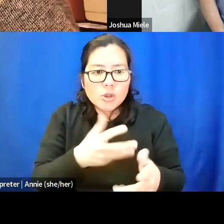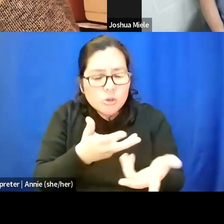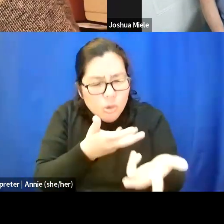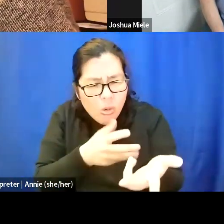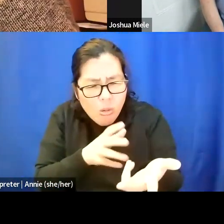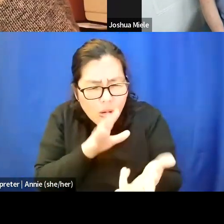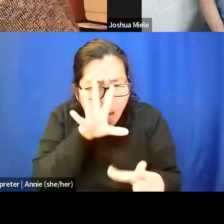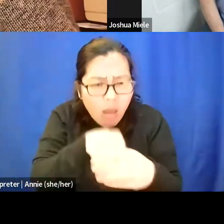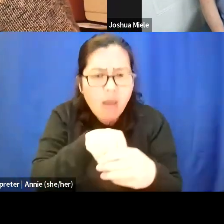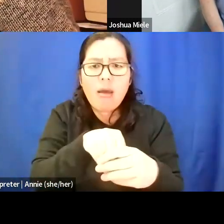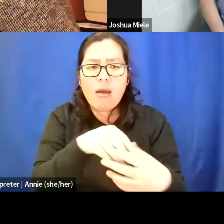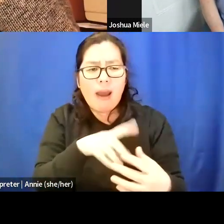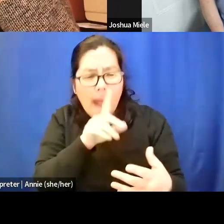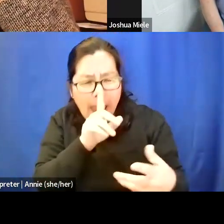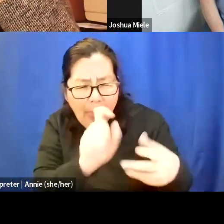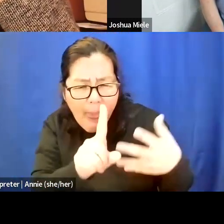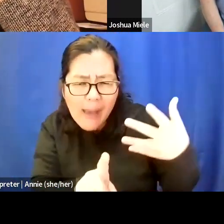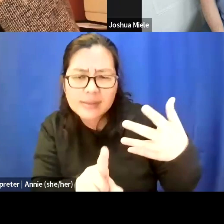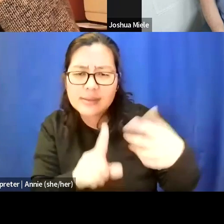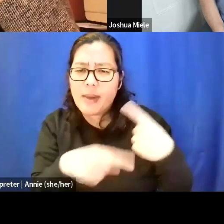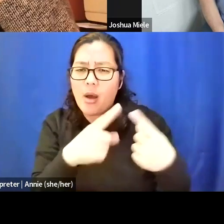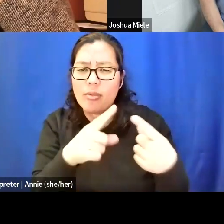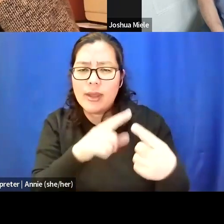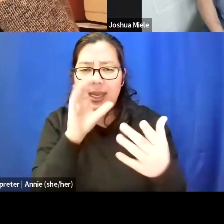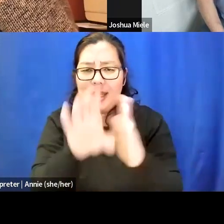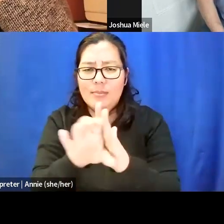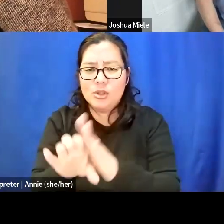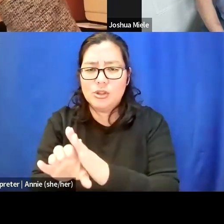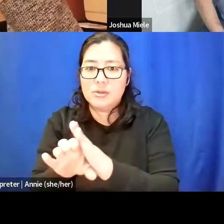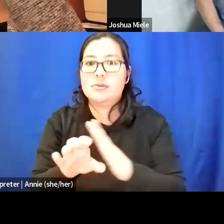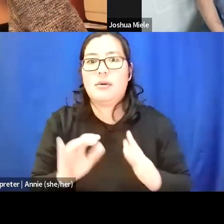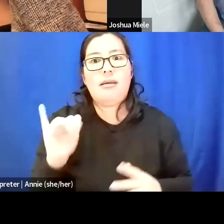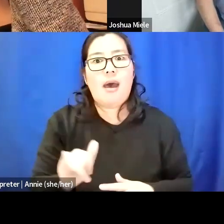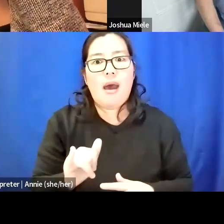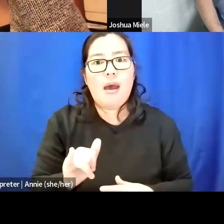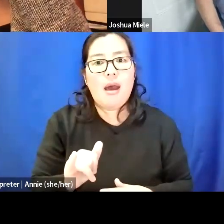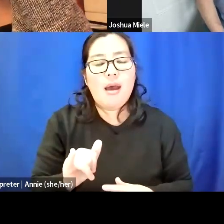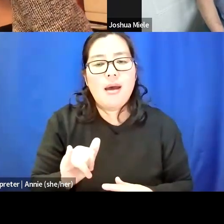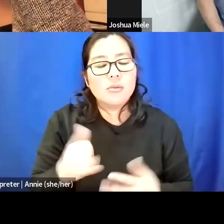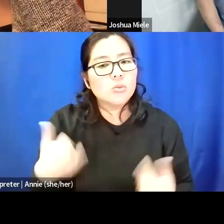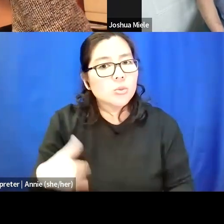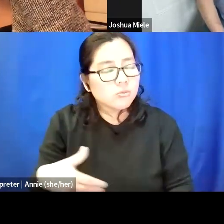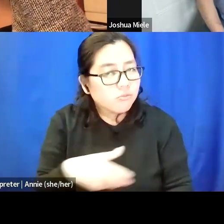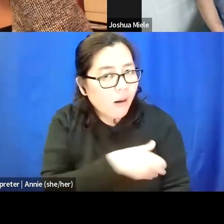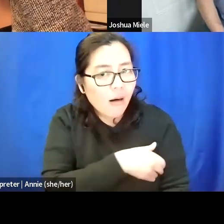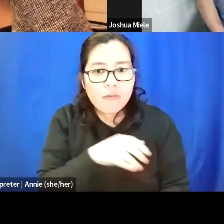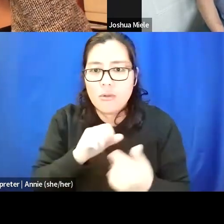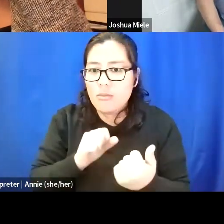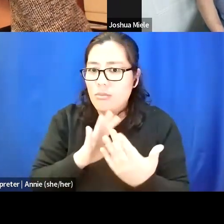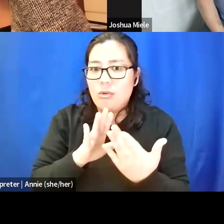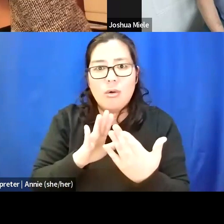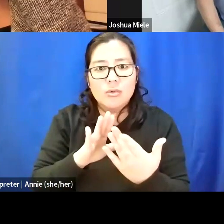about the images on a page, I think would be a very a very powerful approach